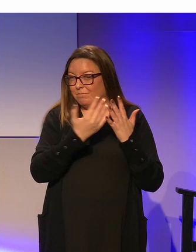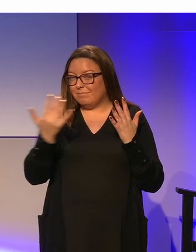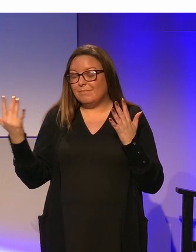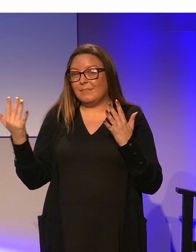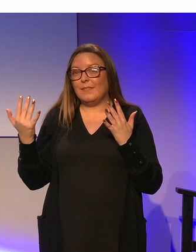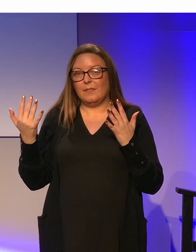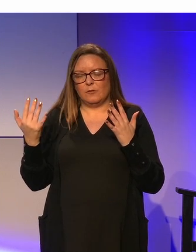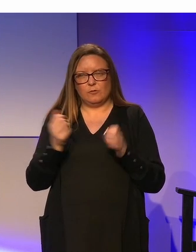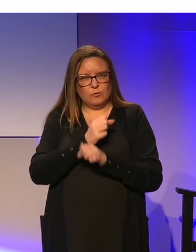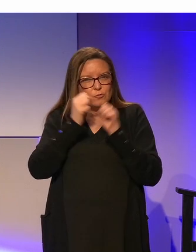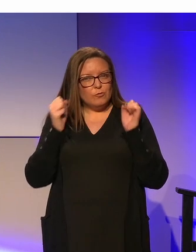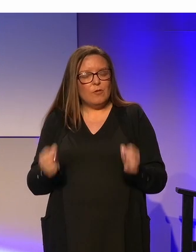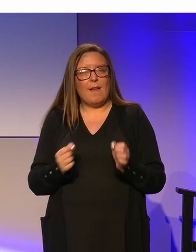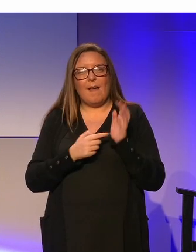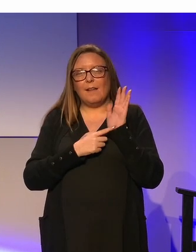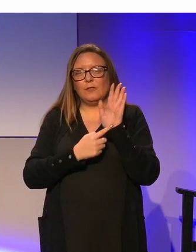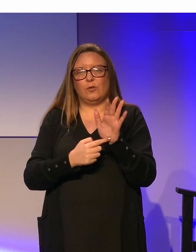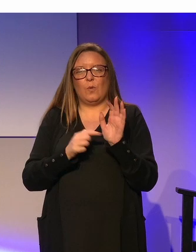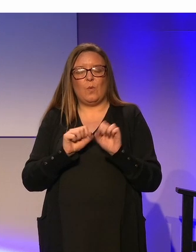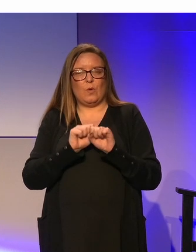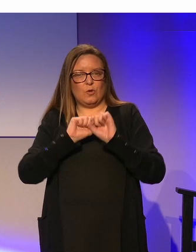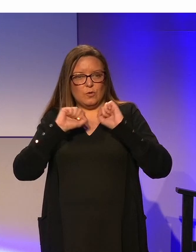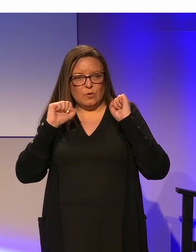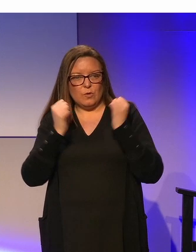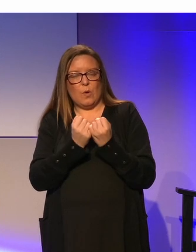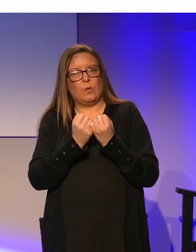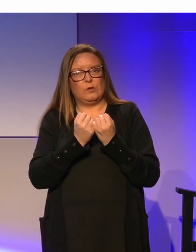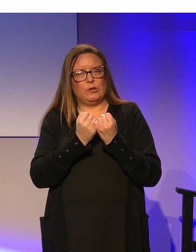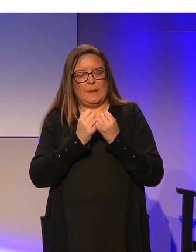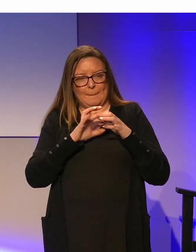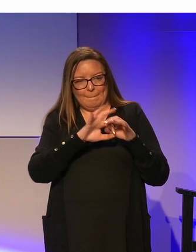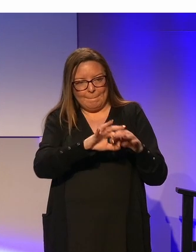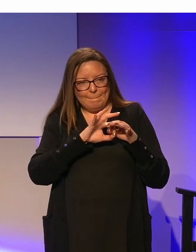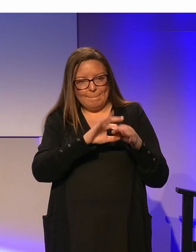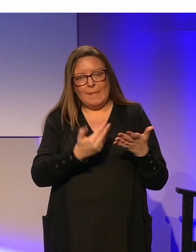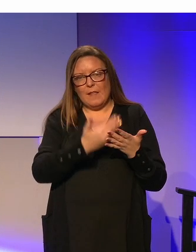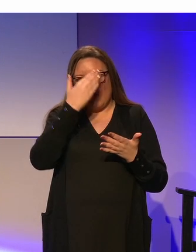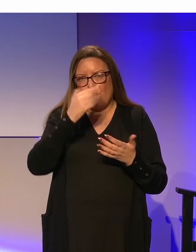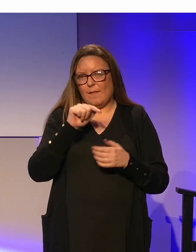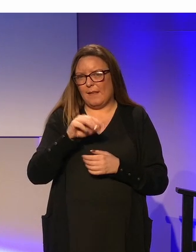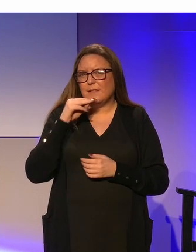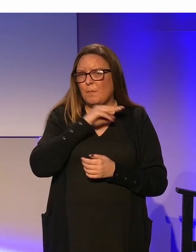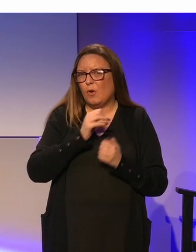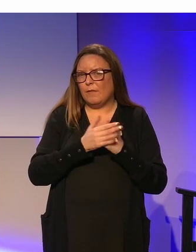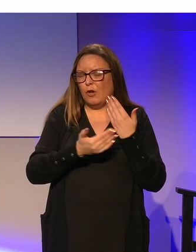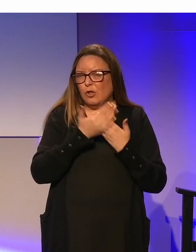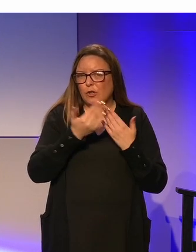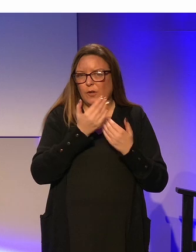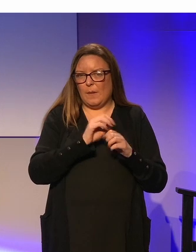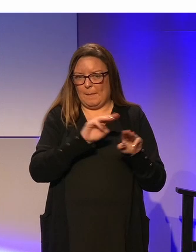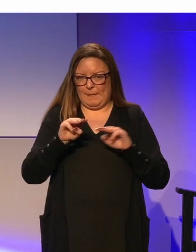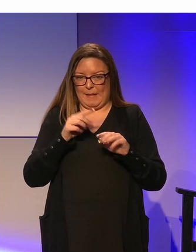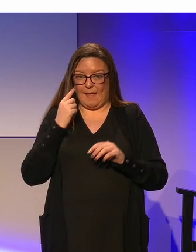quite profound how that, socially mediated nature of learning is so important to children and young people, as evidenced